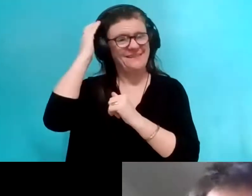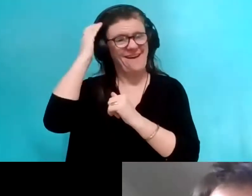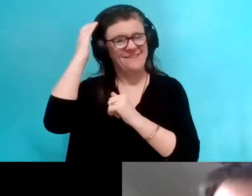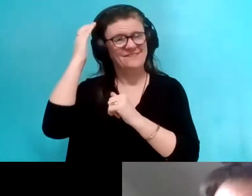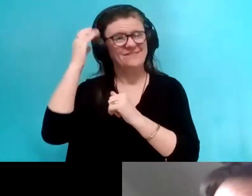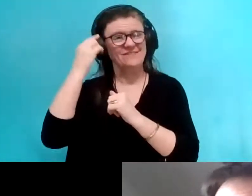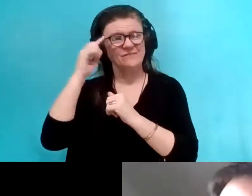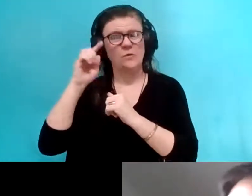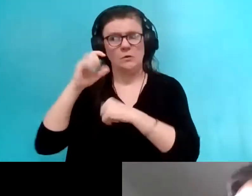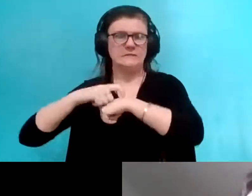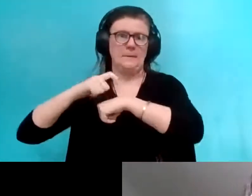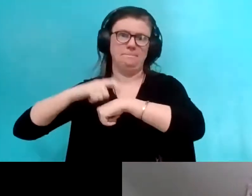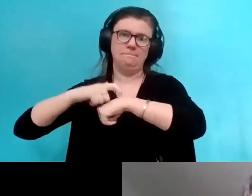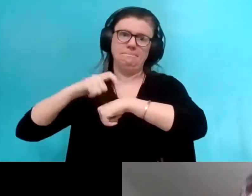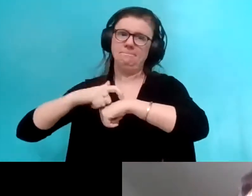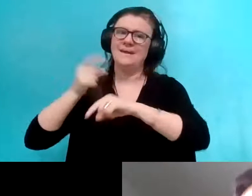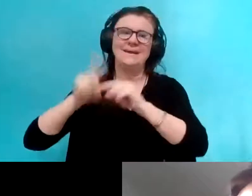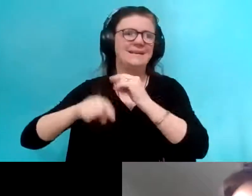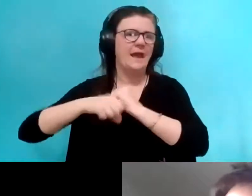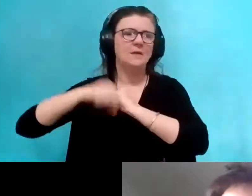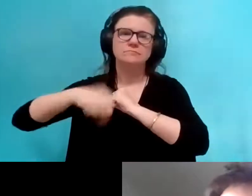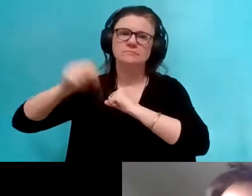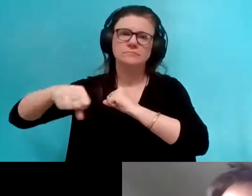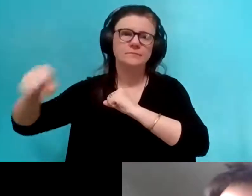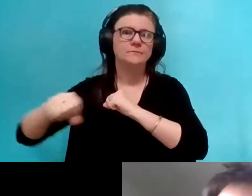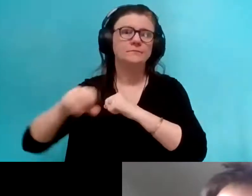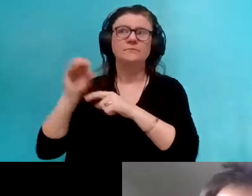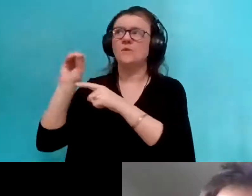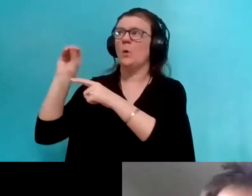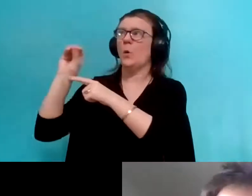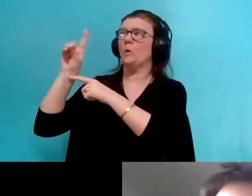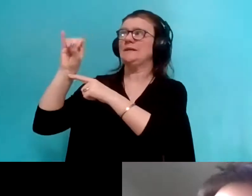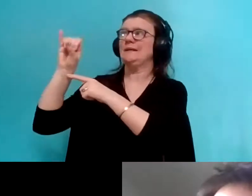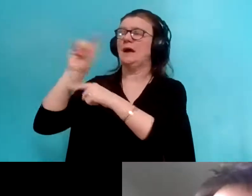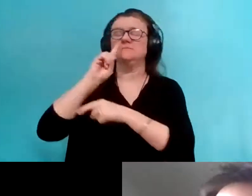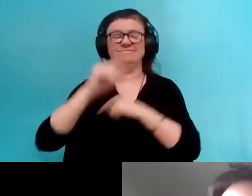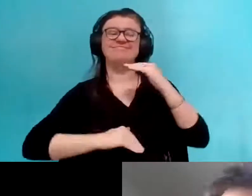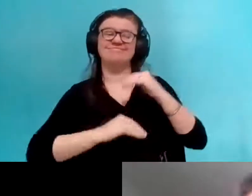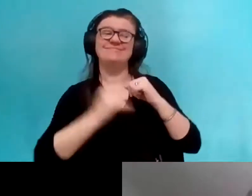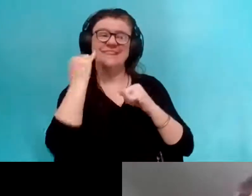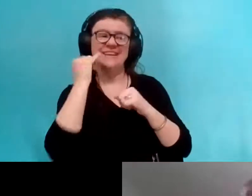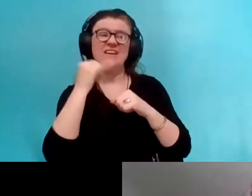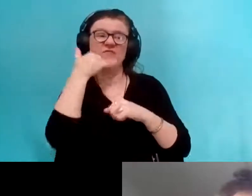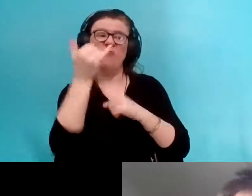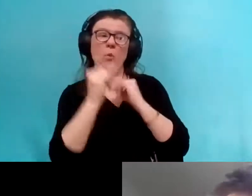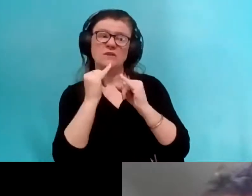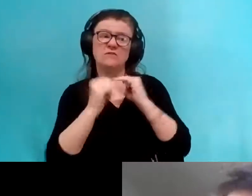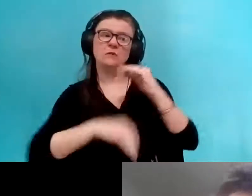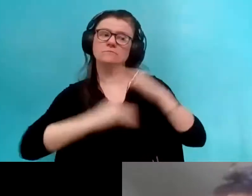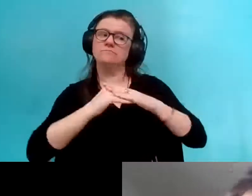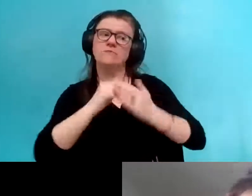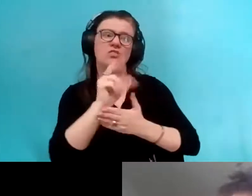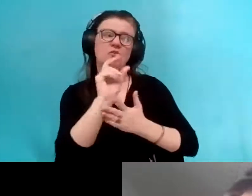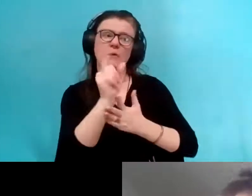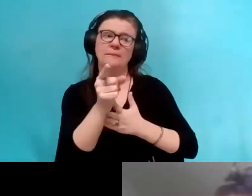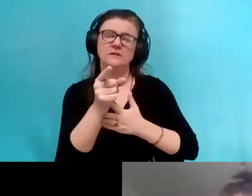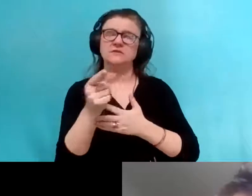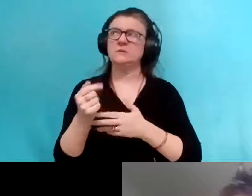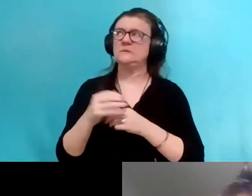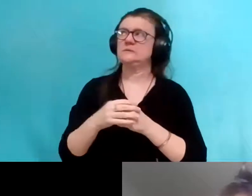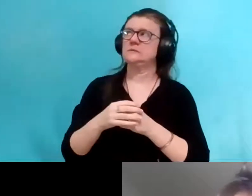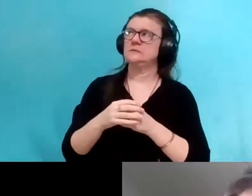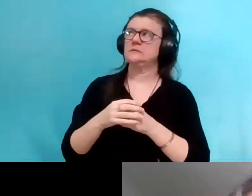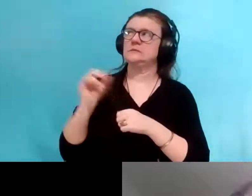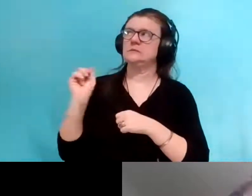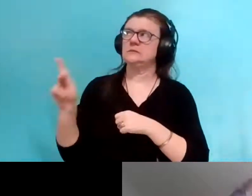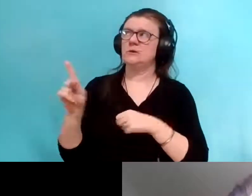cognizant of time. ODI recommends 30 minutes maximum. So we were kind of in this kind of situation. We were like, how do we shorten? How